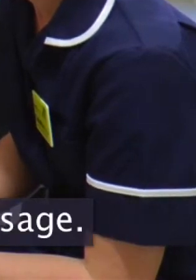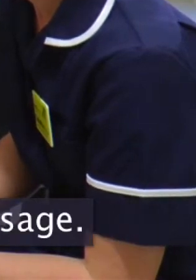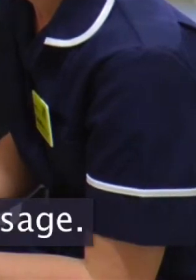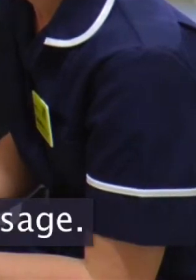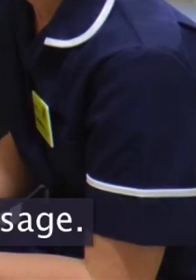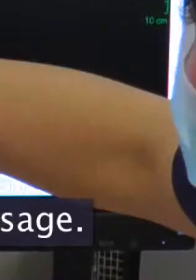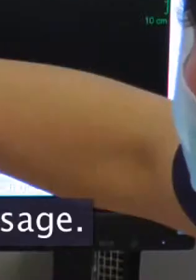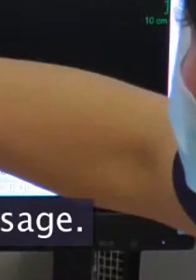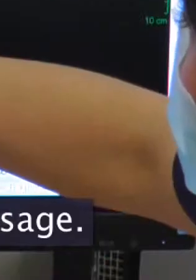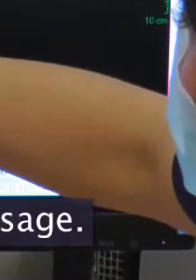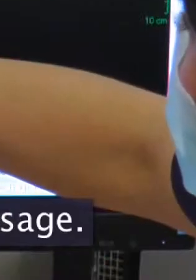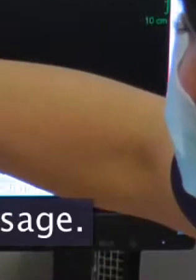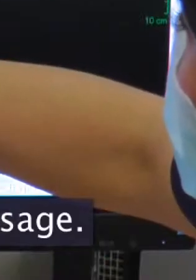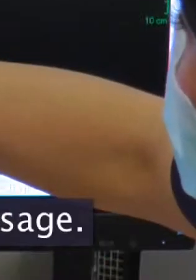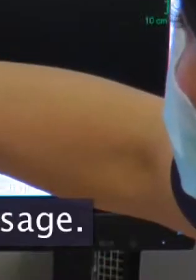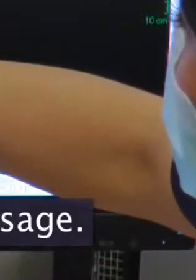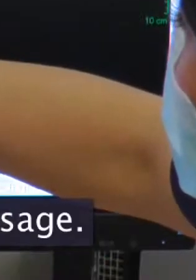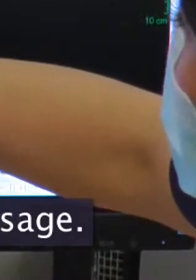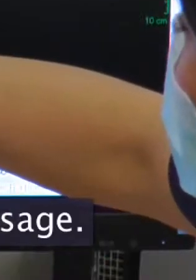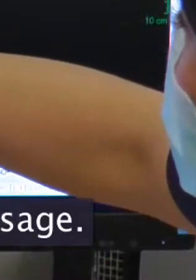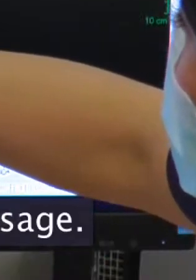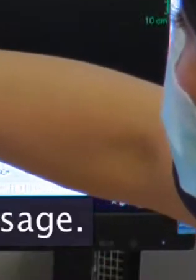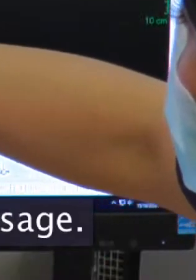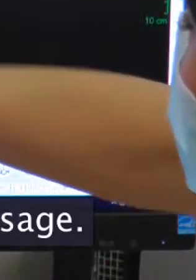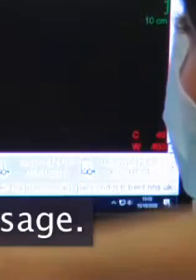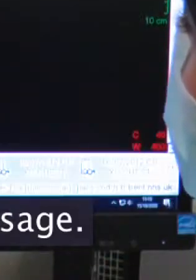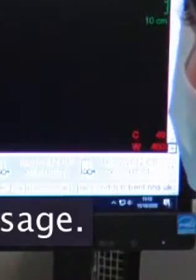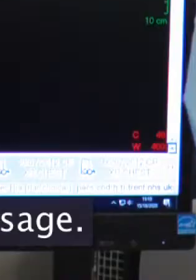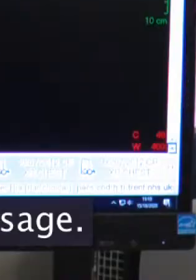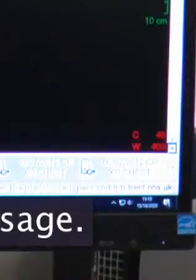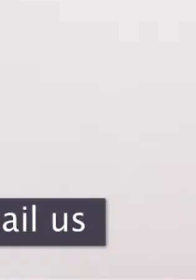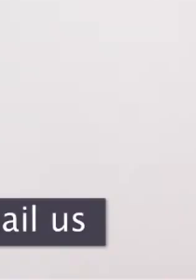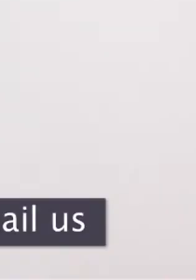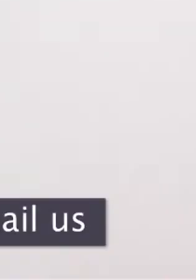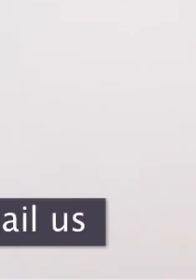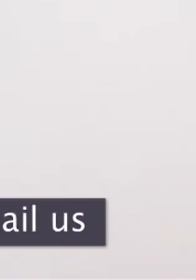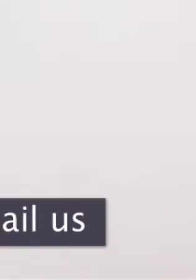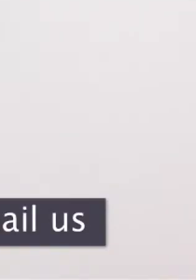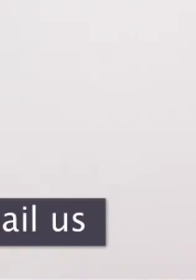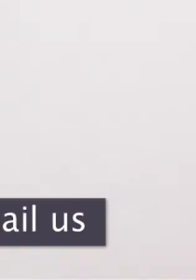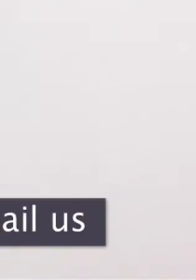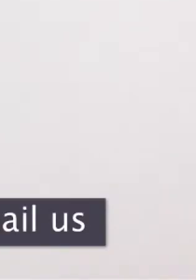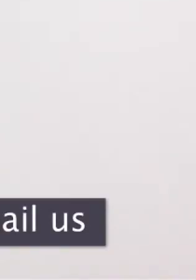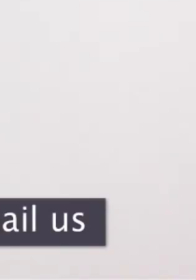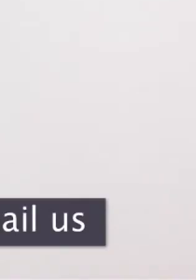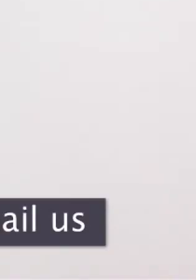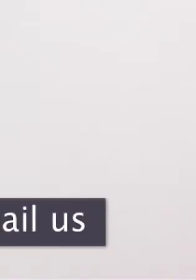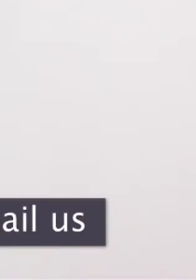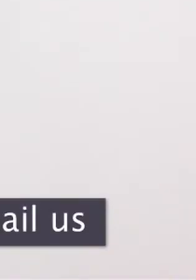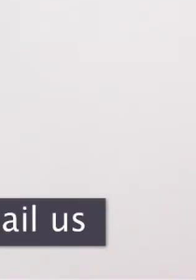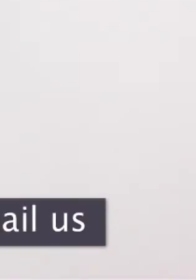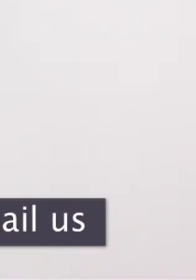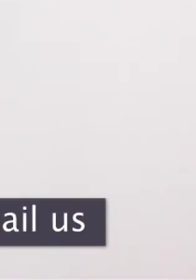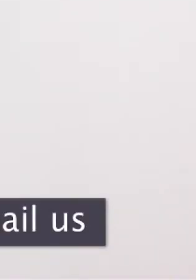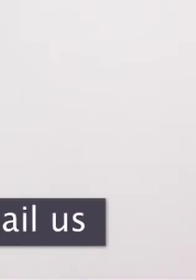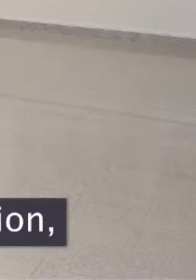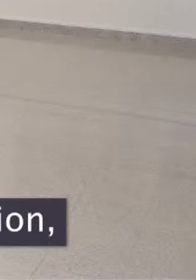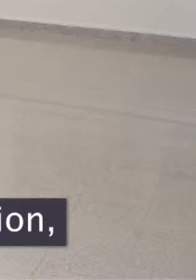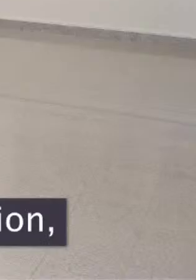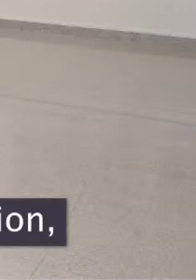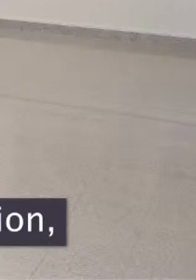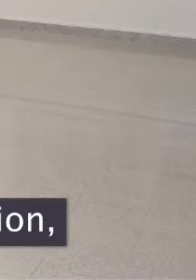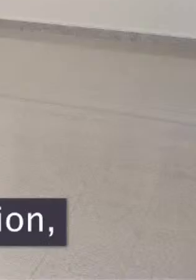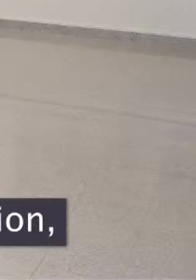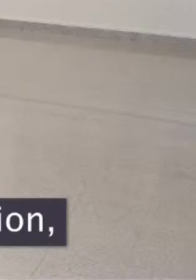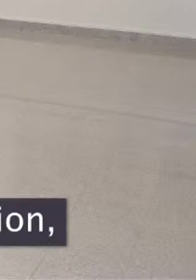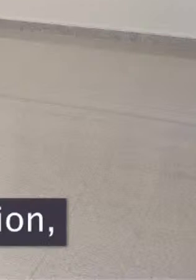service, where people can phone in, leave an answer phone message or pick up their phone message. They can email us, and